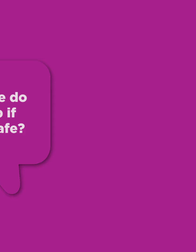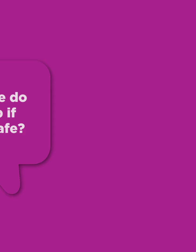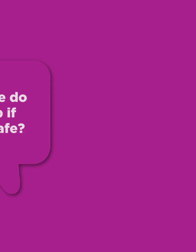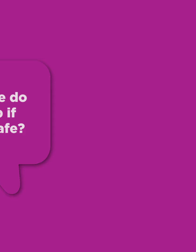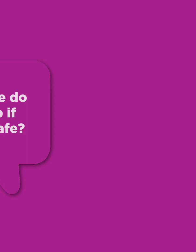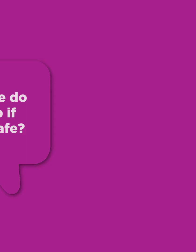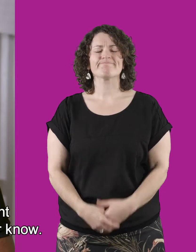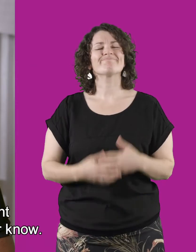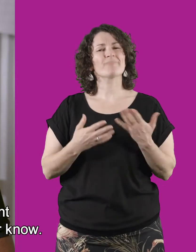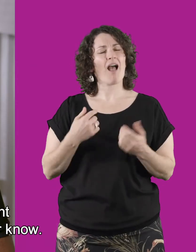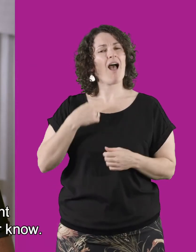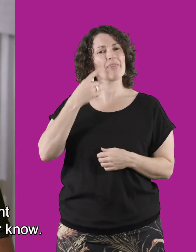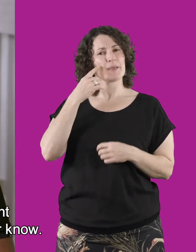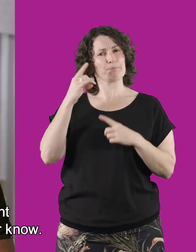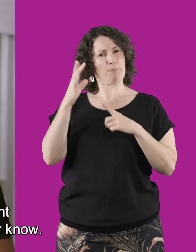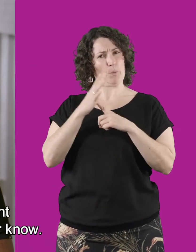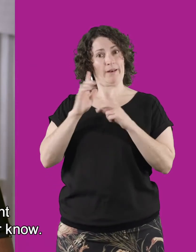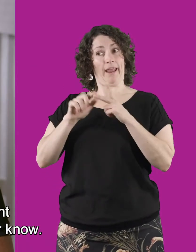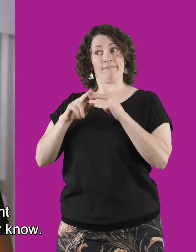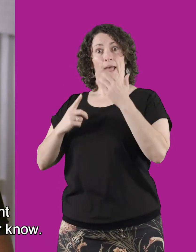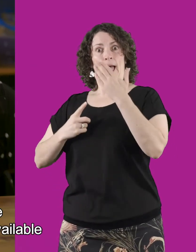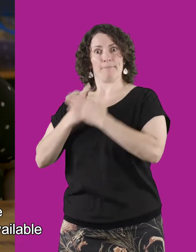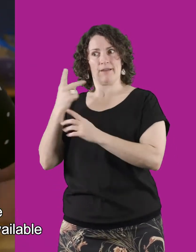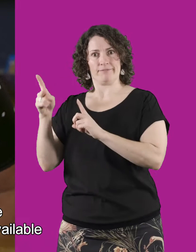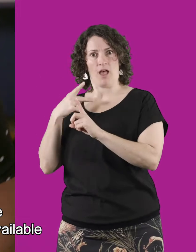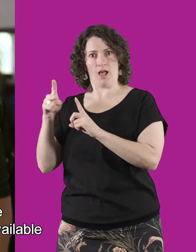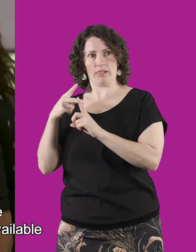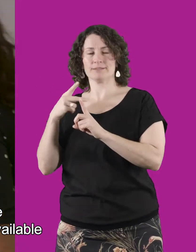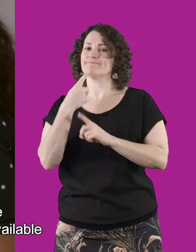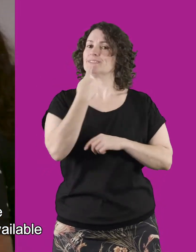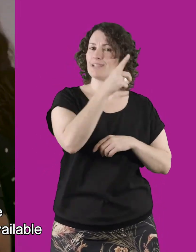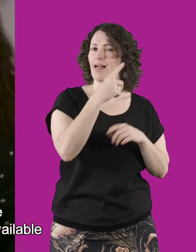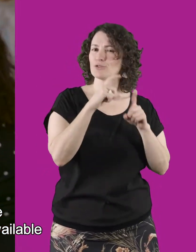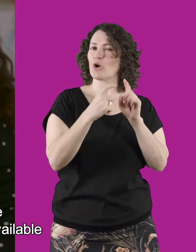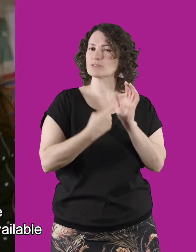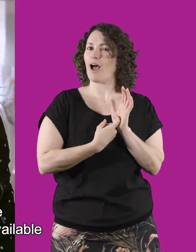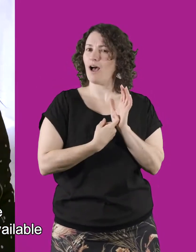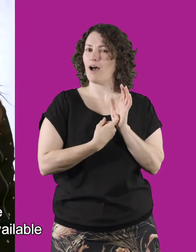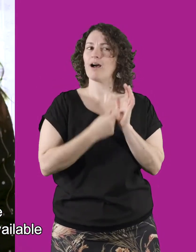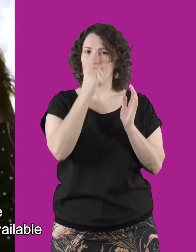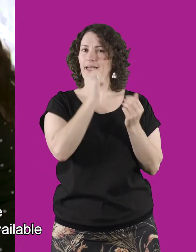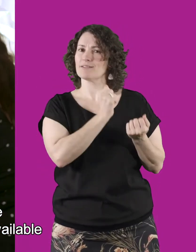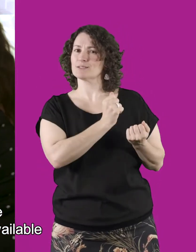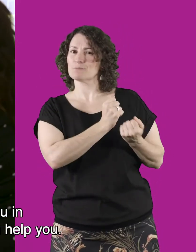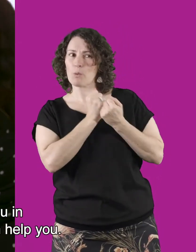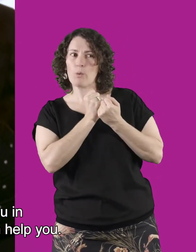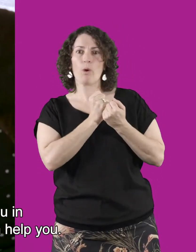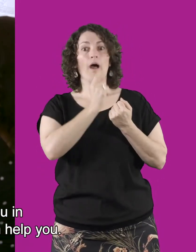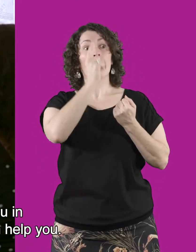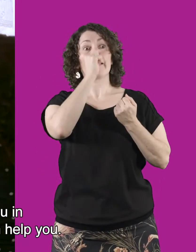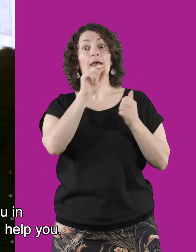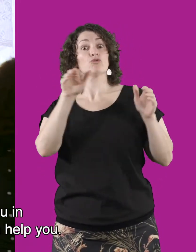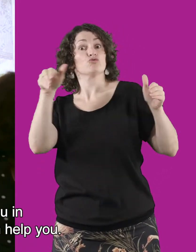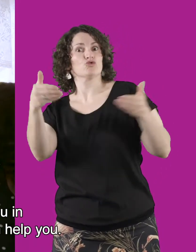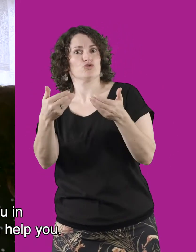unsafe? It's important to let your doctor know. They have the resources available to network you